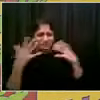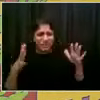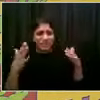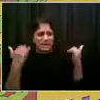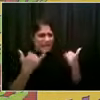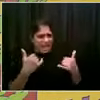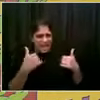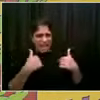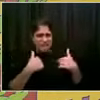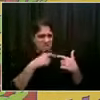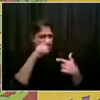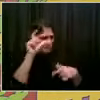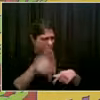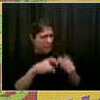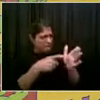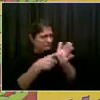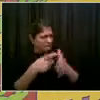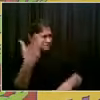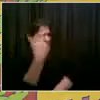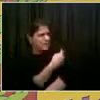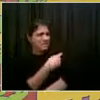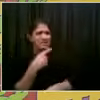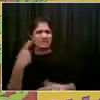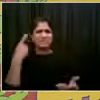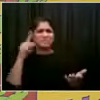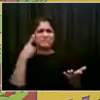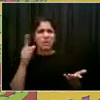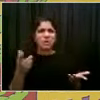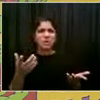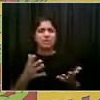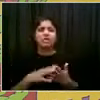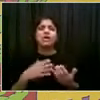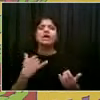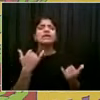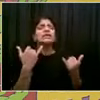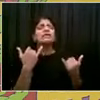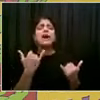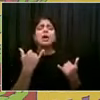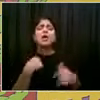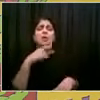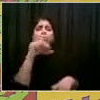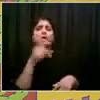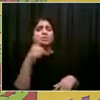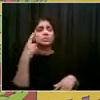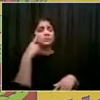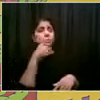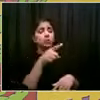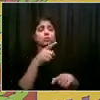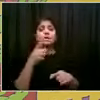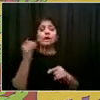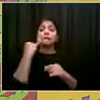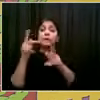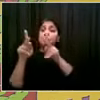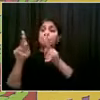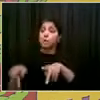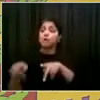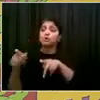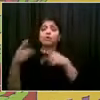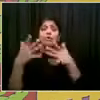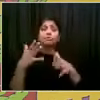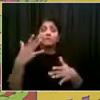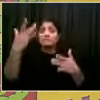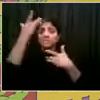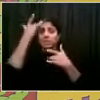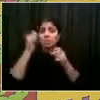I really feel like our health team has done an extraordinary job answering these questions for really for